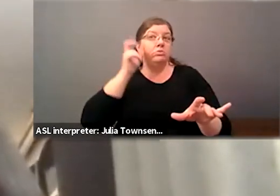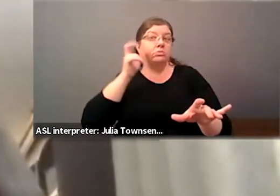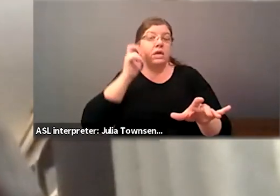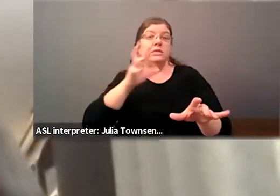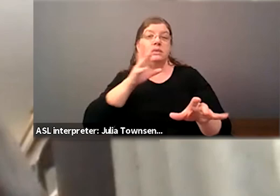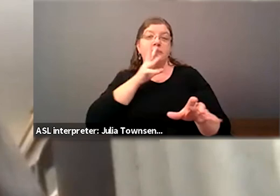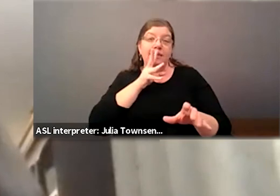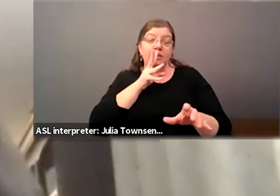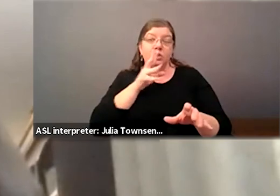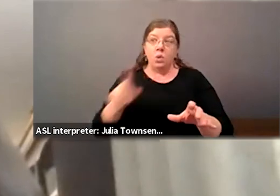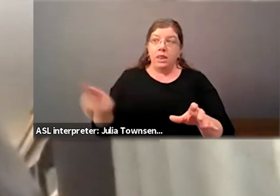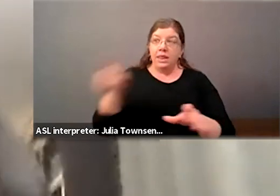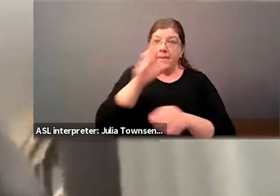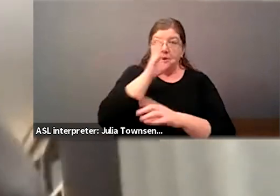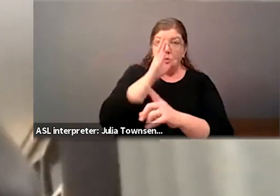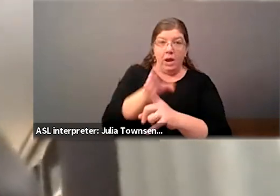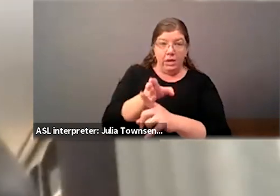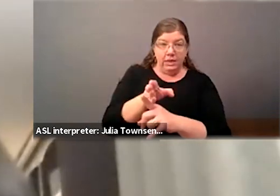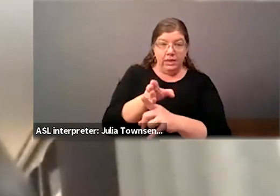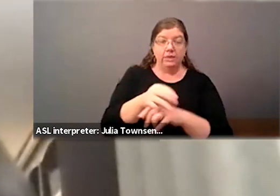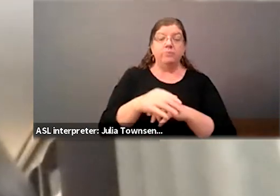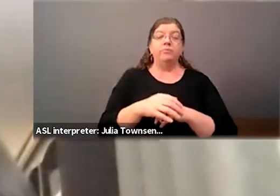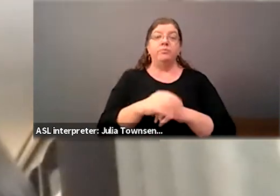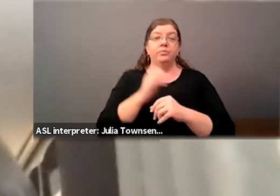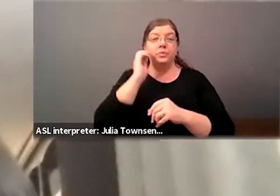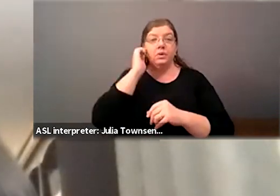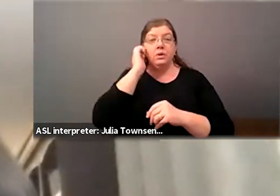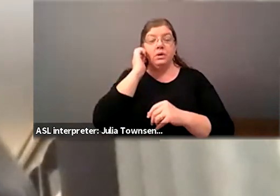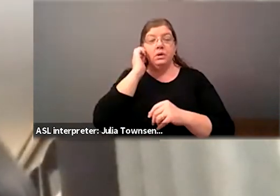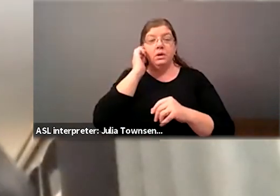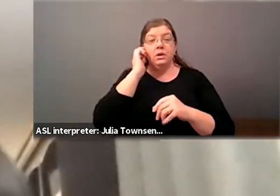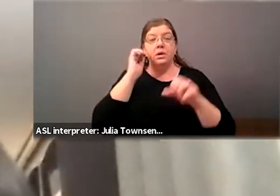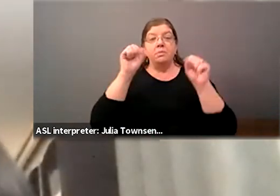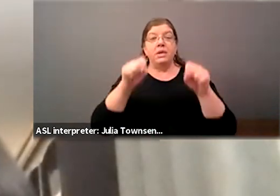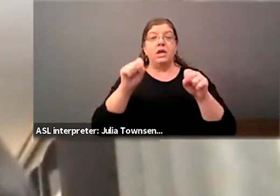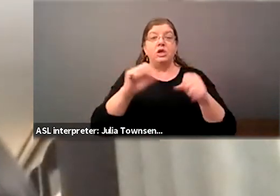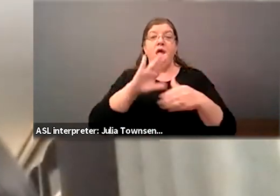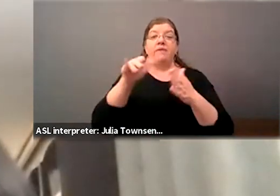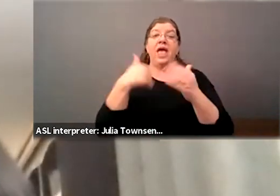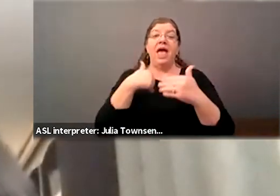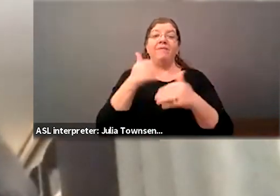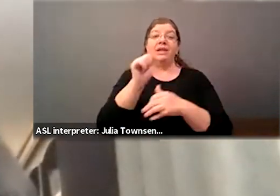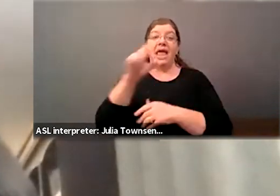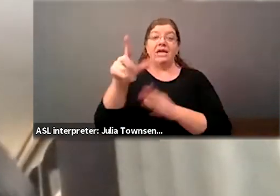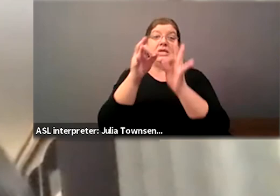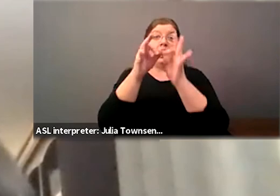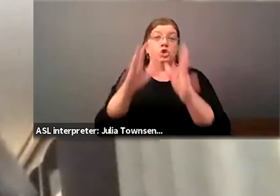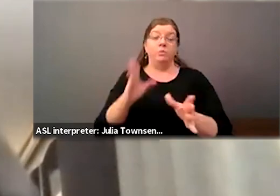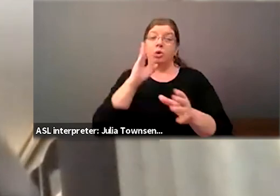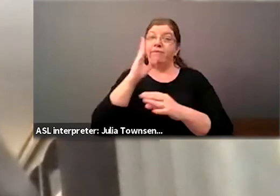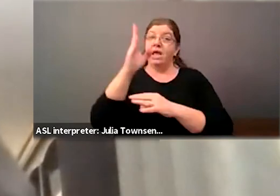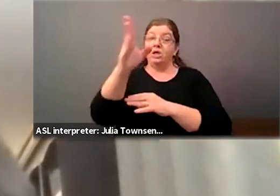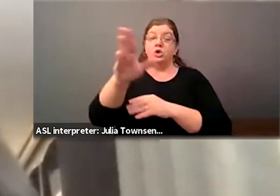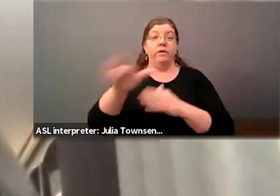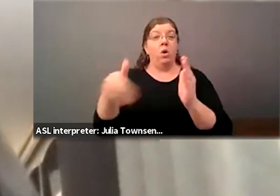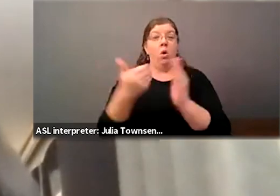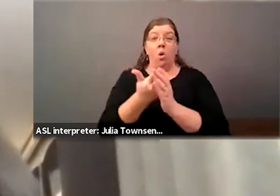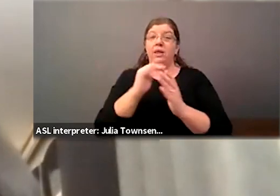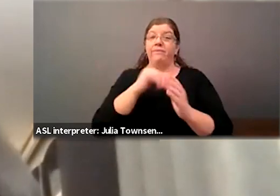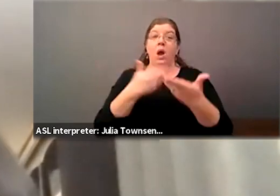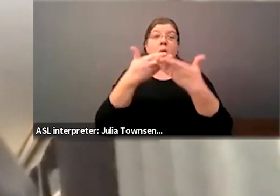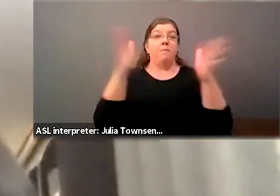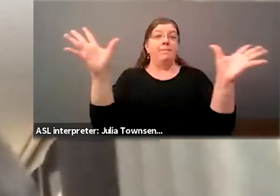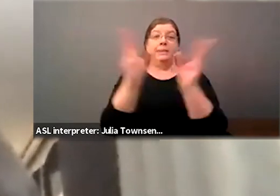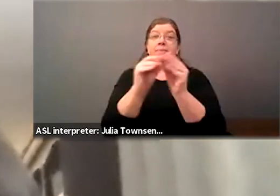to them directly and potentially also have all asl interpreter eventually of all of our public